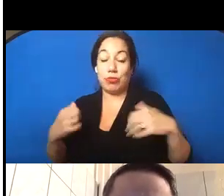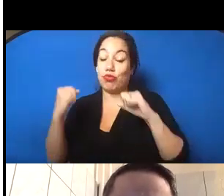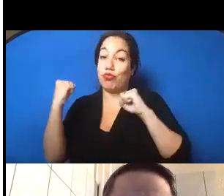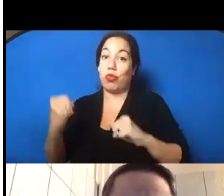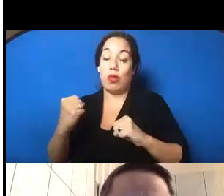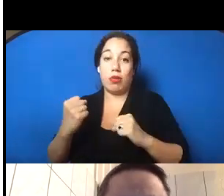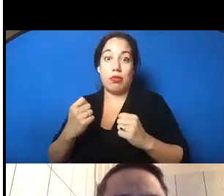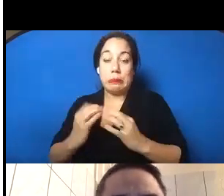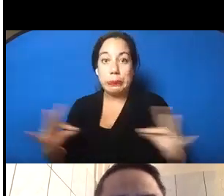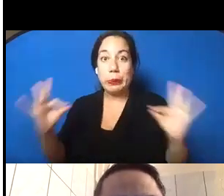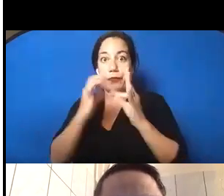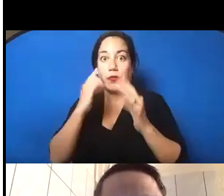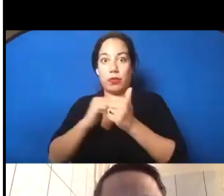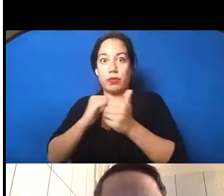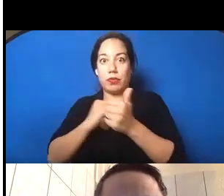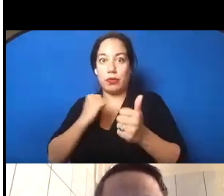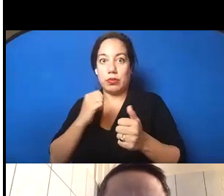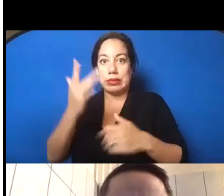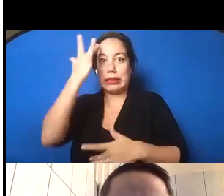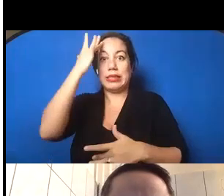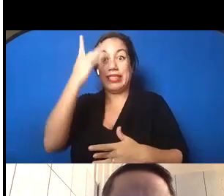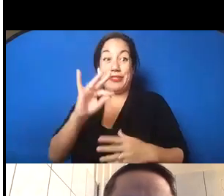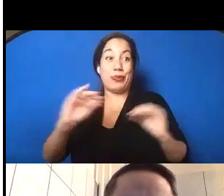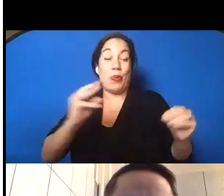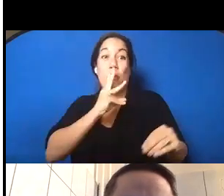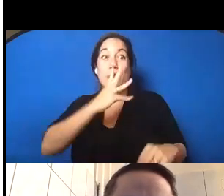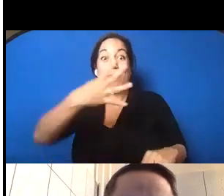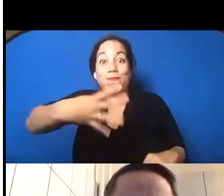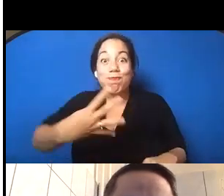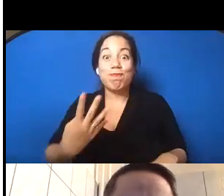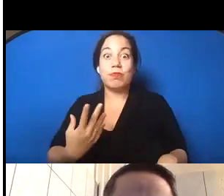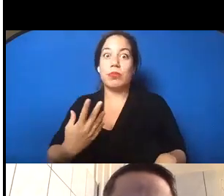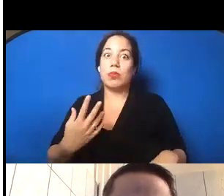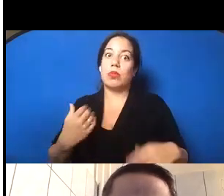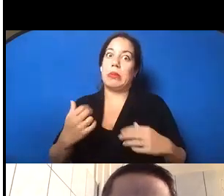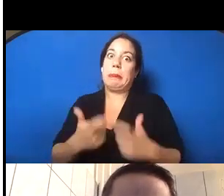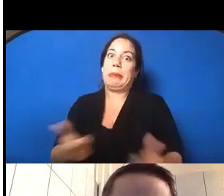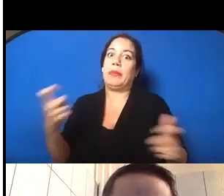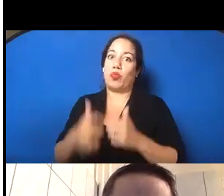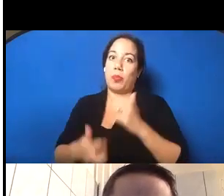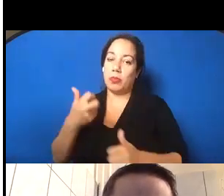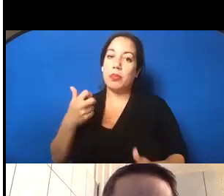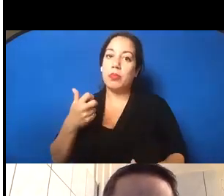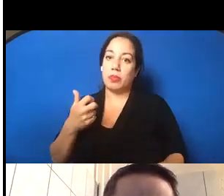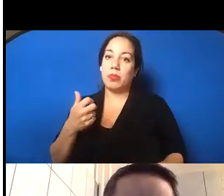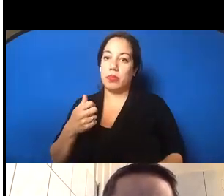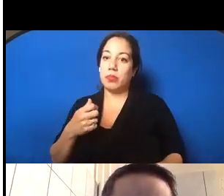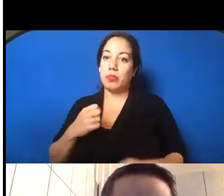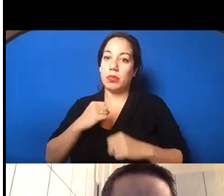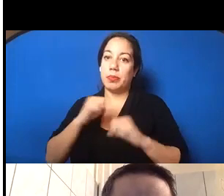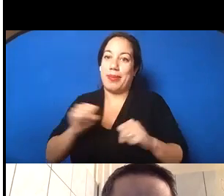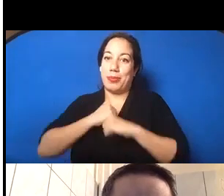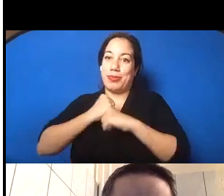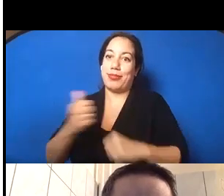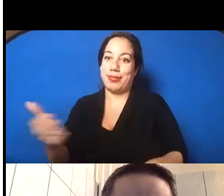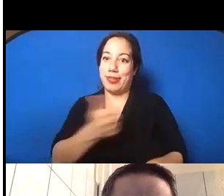measure. But if you don't have access to running water, to clean water, then that's a big problem for you to protect yourself. And that